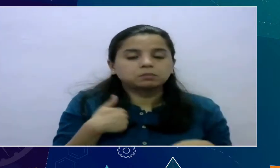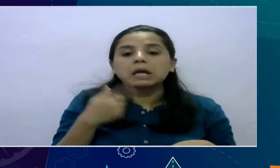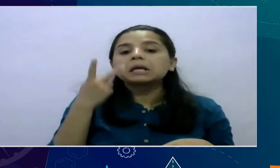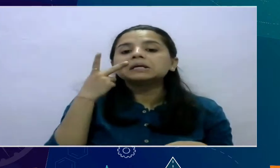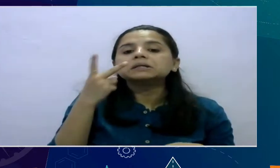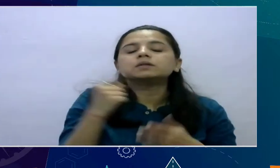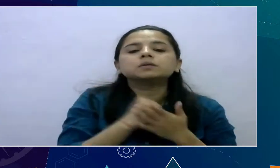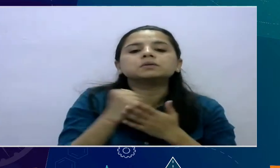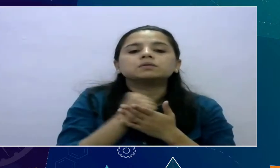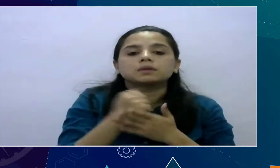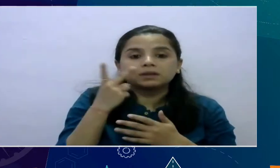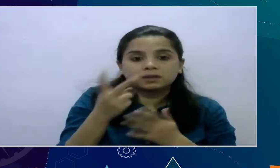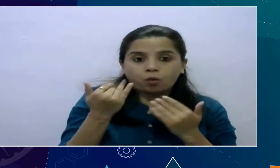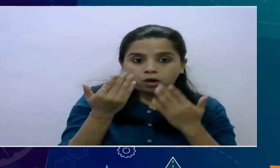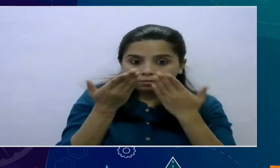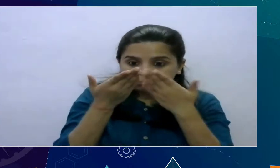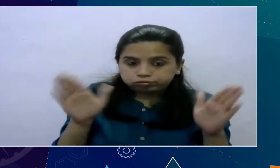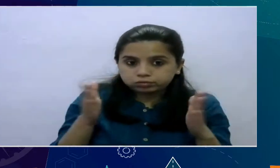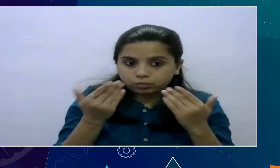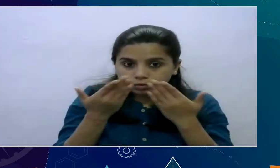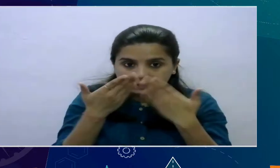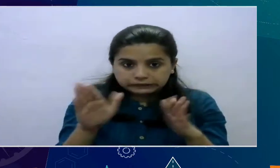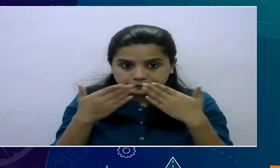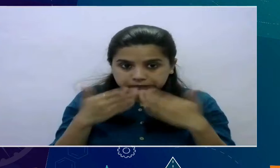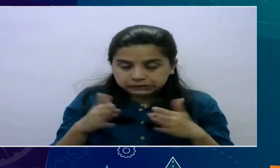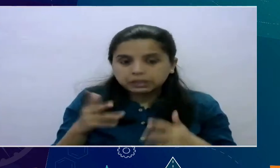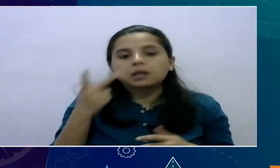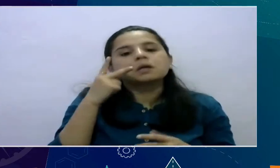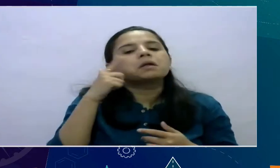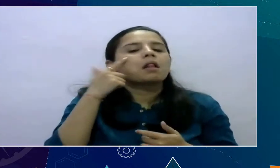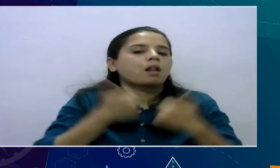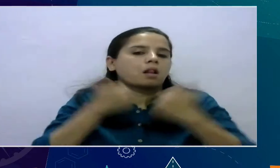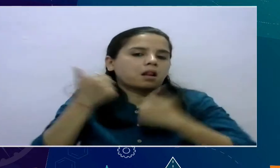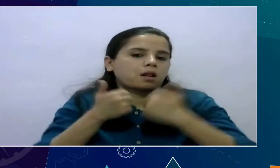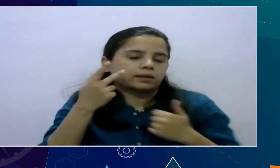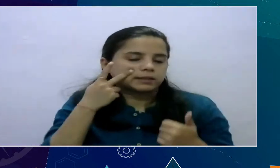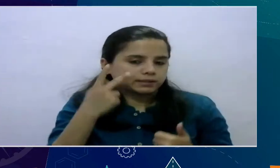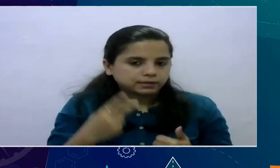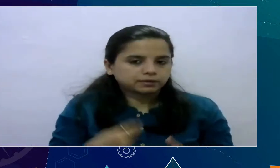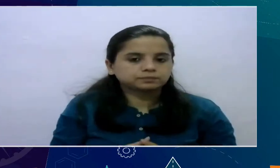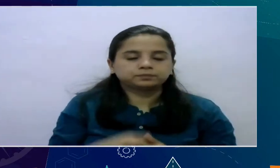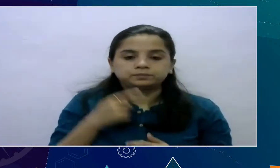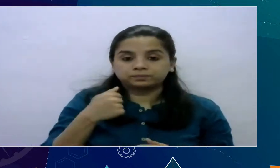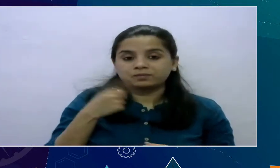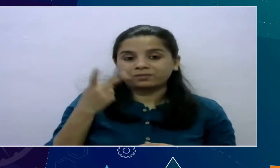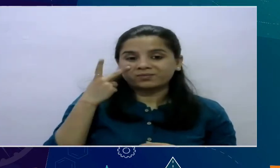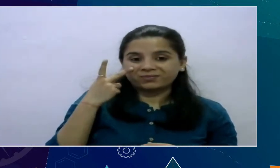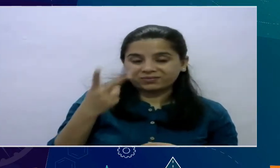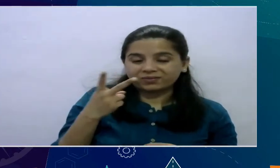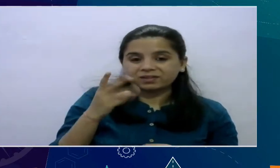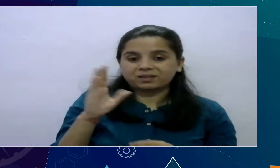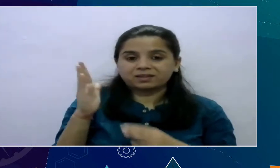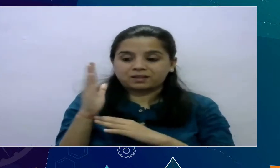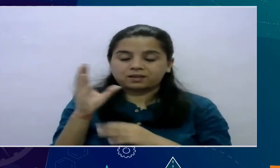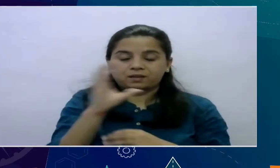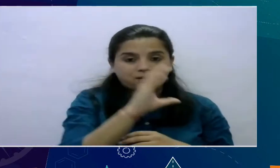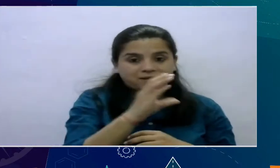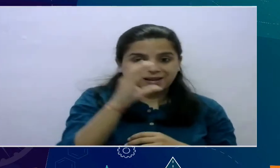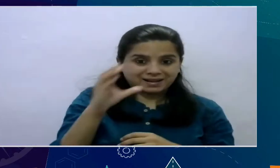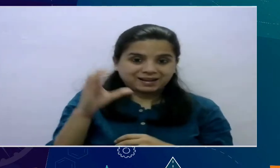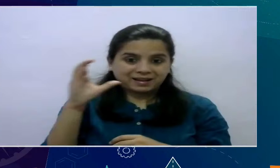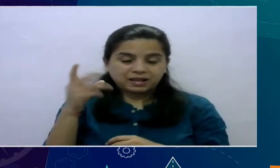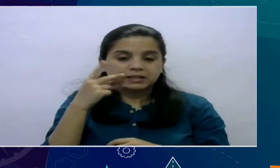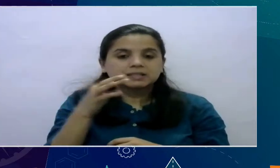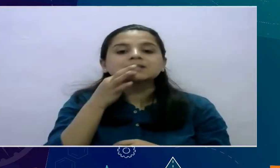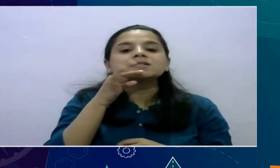able to separate it or not. So I'll just take the glass and pour a little bit of